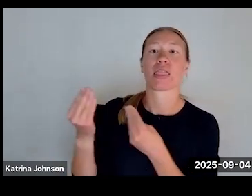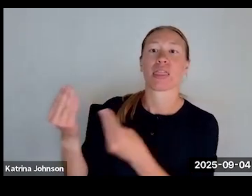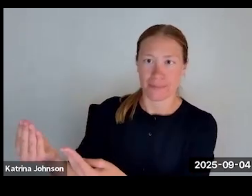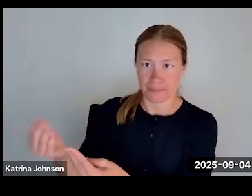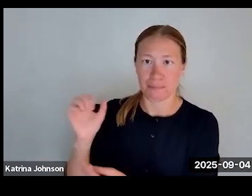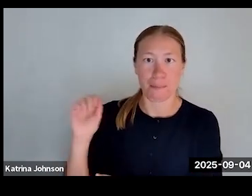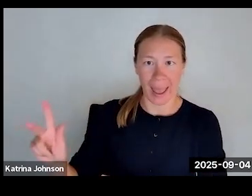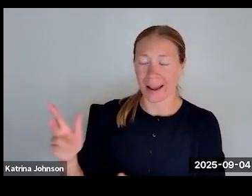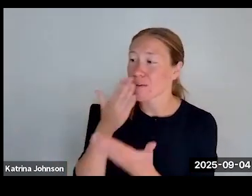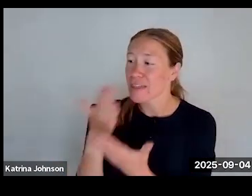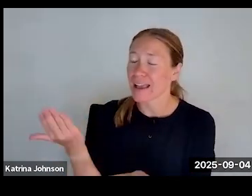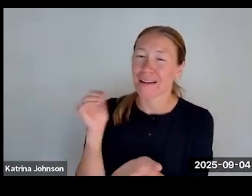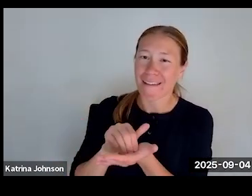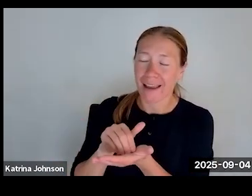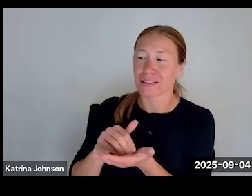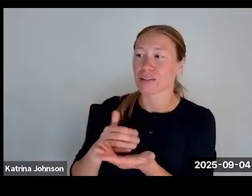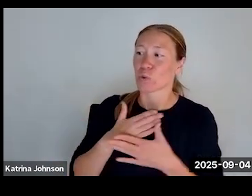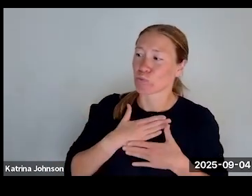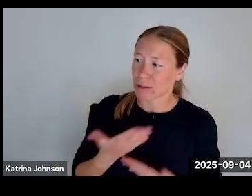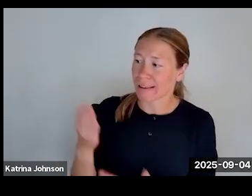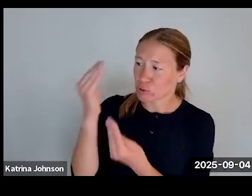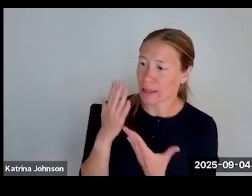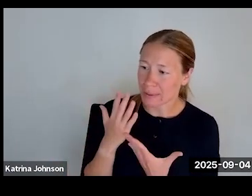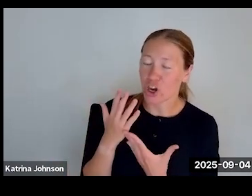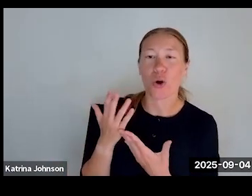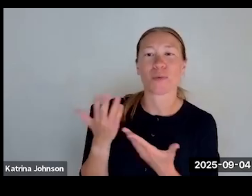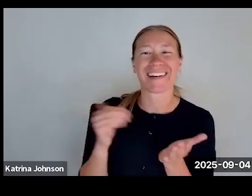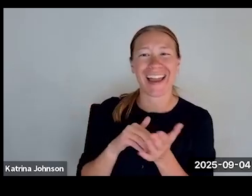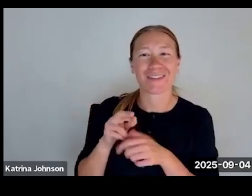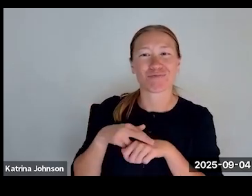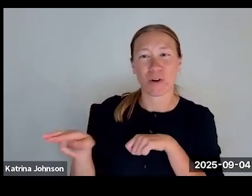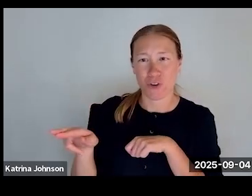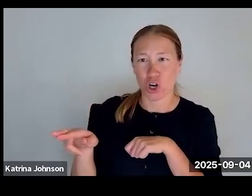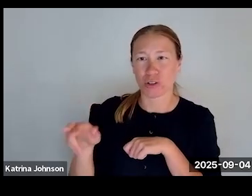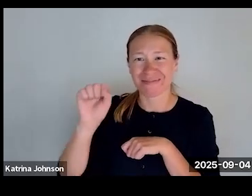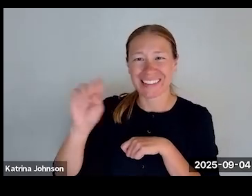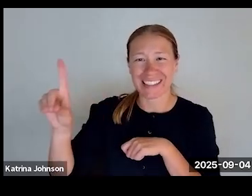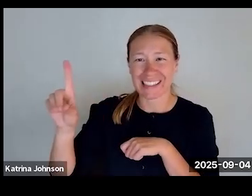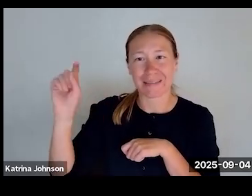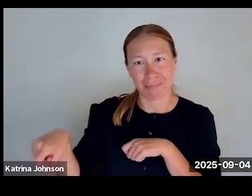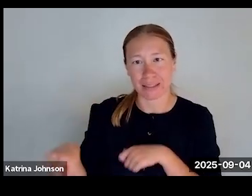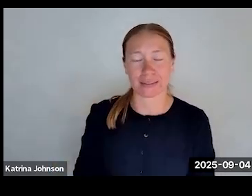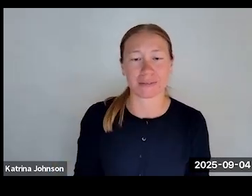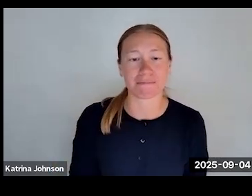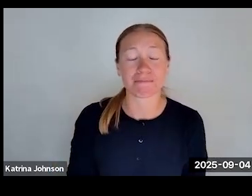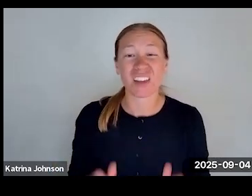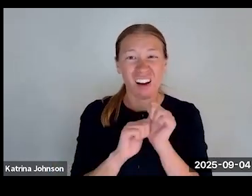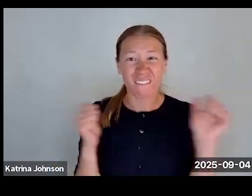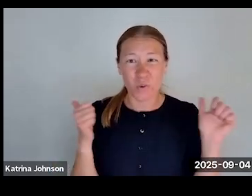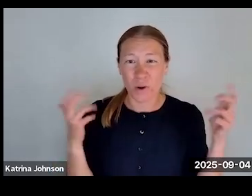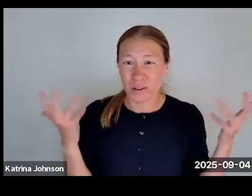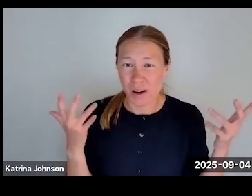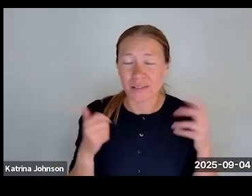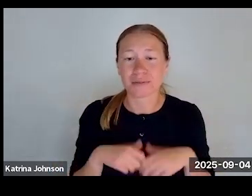for their openness, and redirect to SSD. What we need to avoid is granting